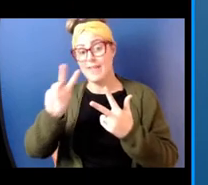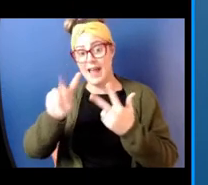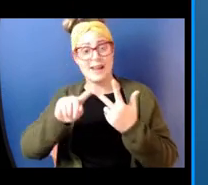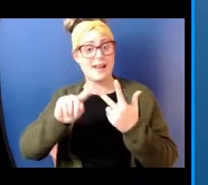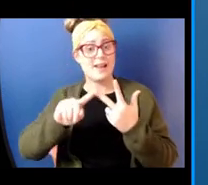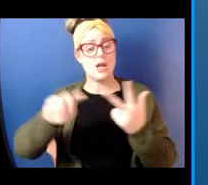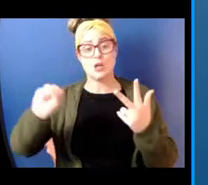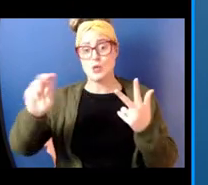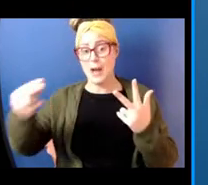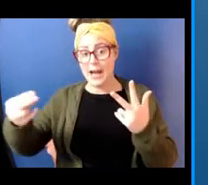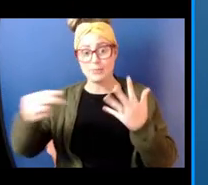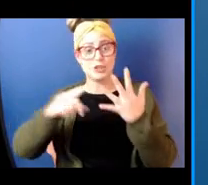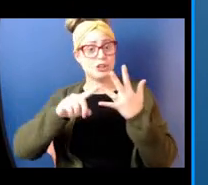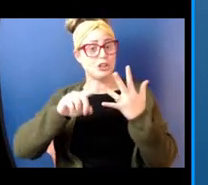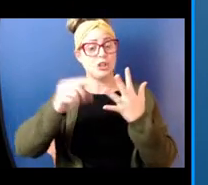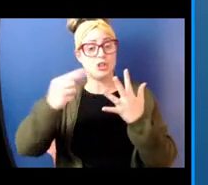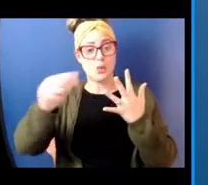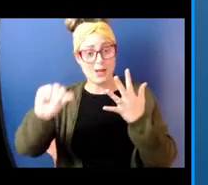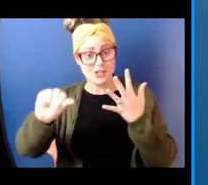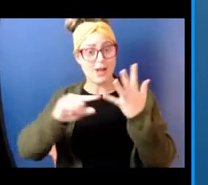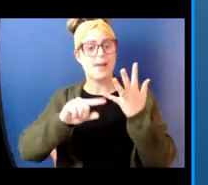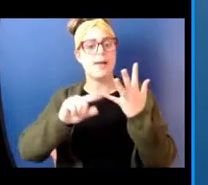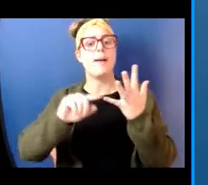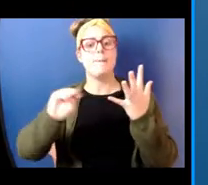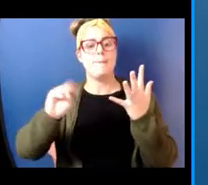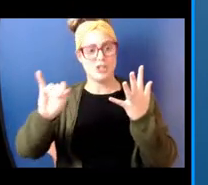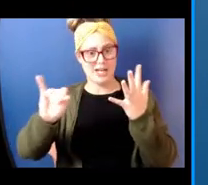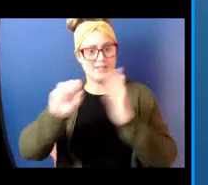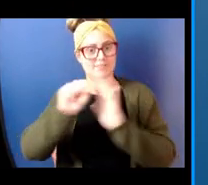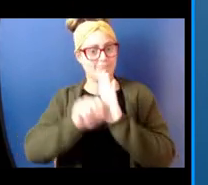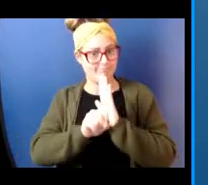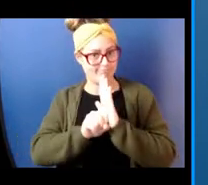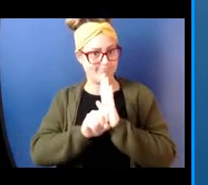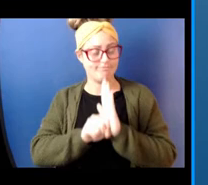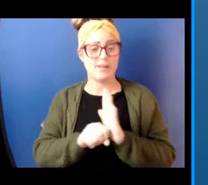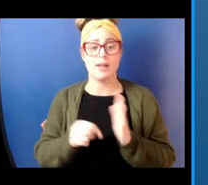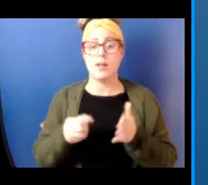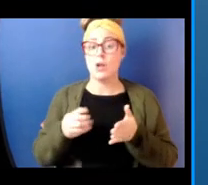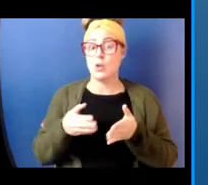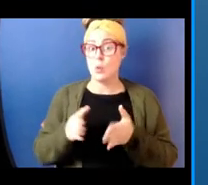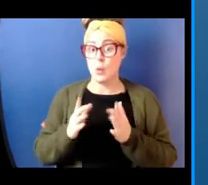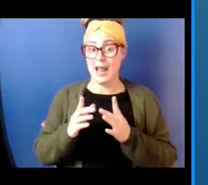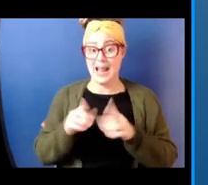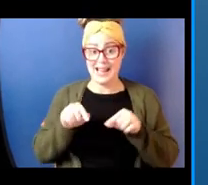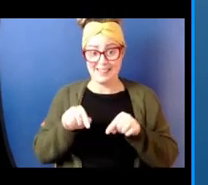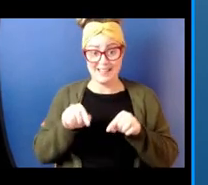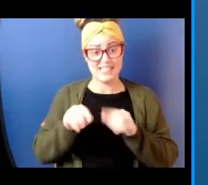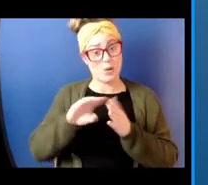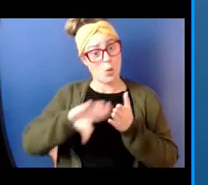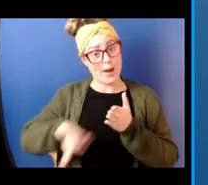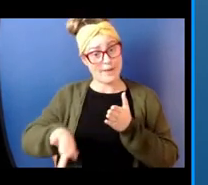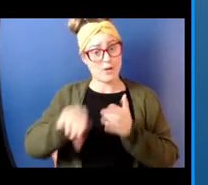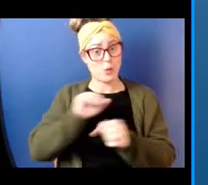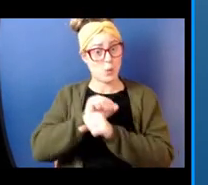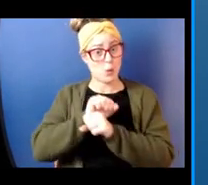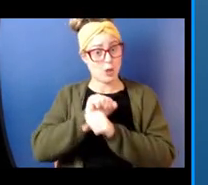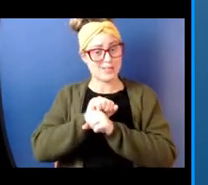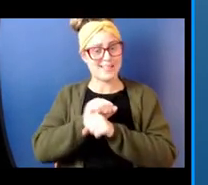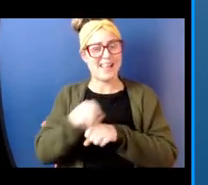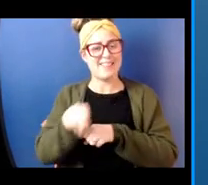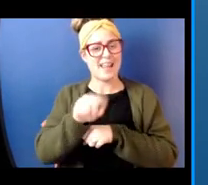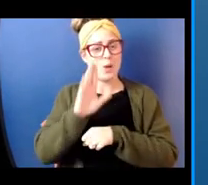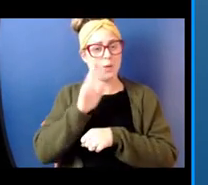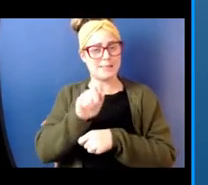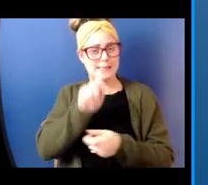Georgia and Michigan the way that these waivers work is that they will specify a date